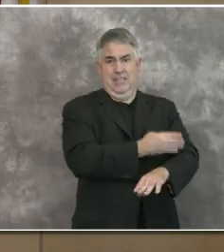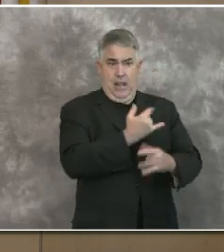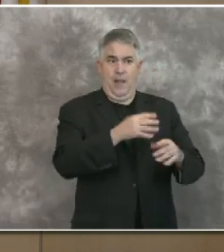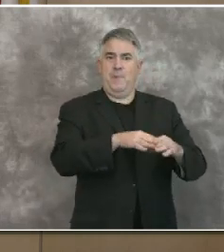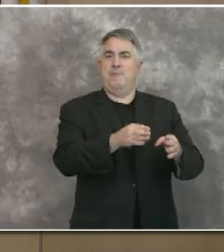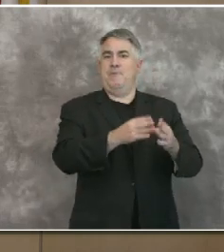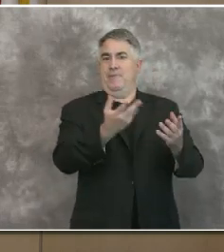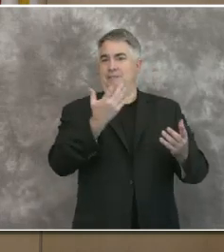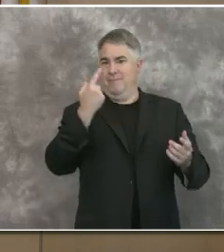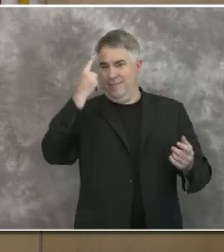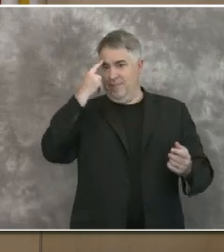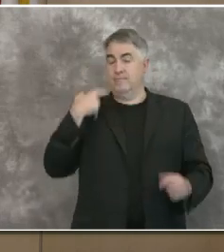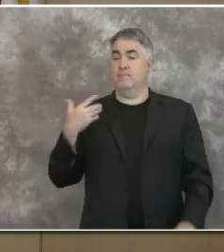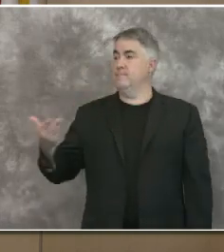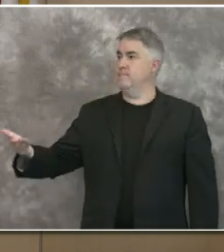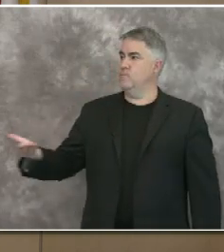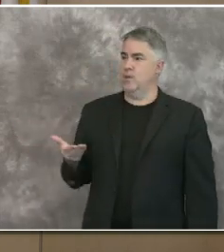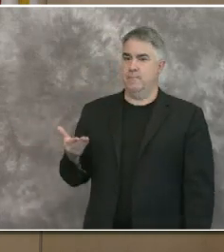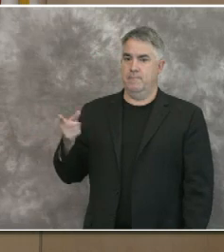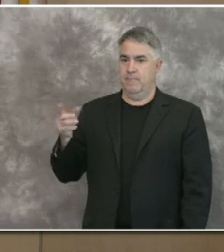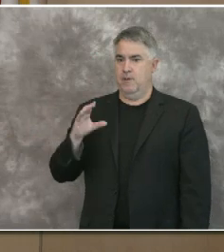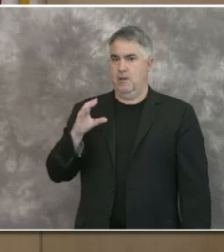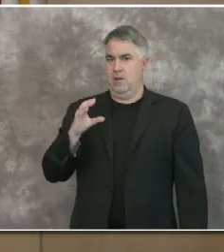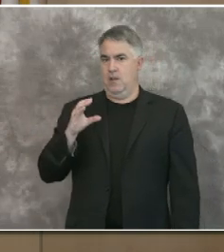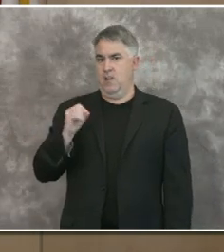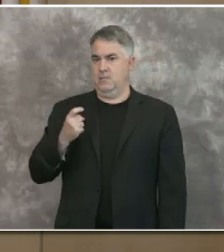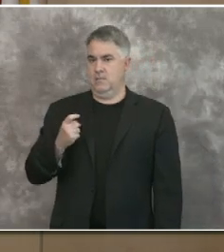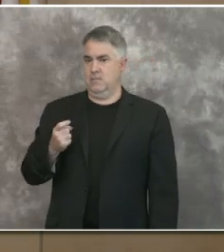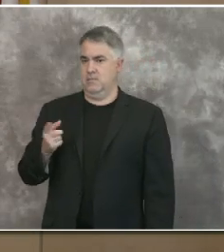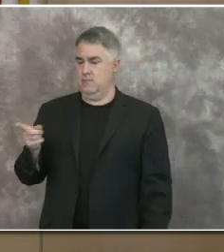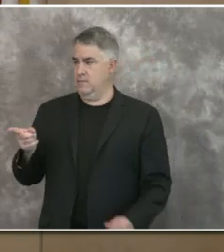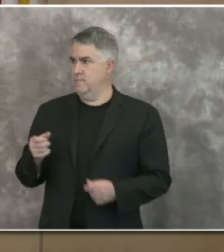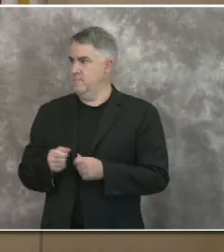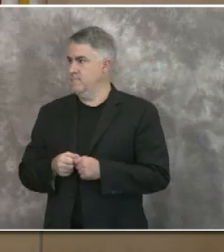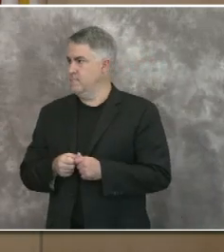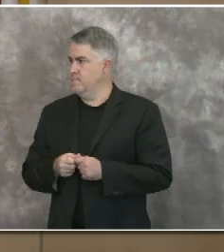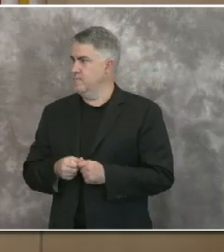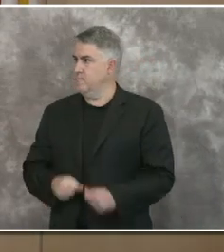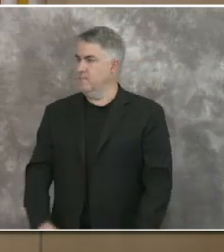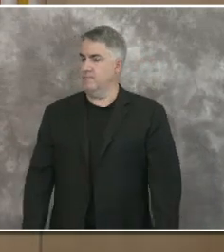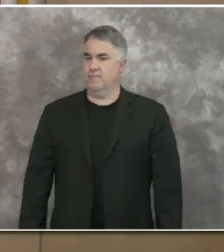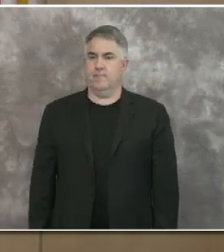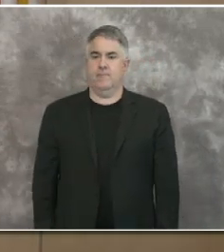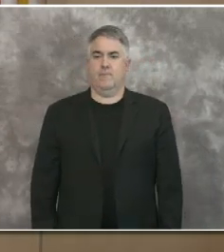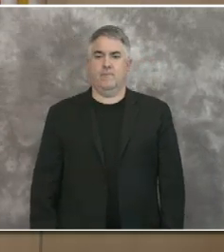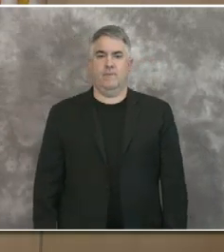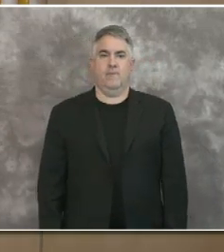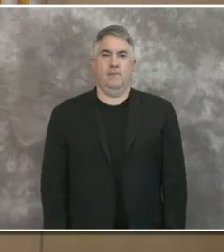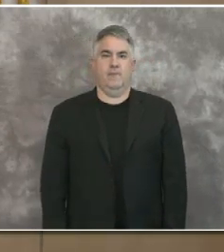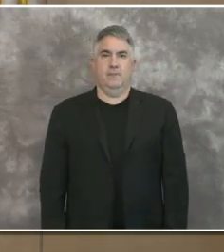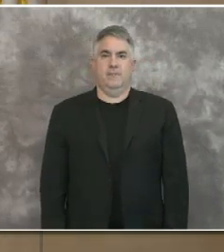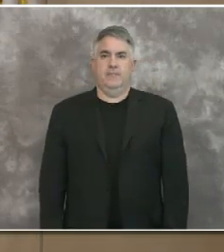please welcome back to the podium Supervisor and Chairman Cox. Thank you.